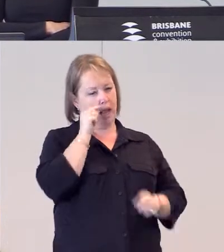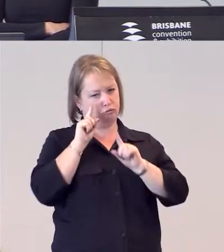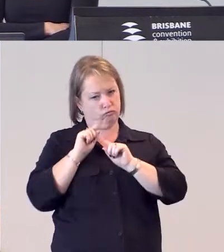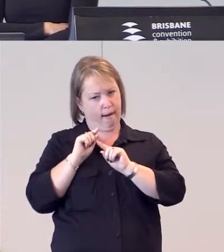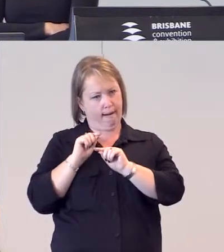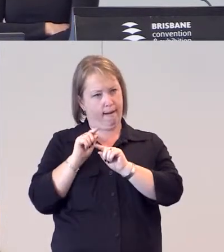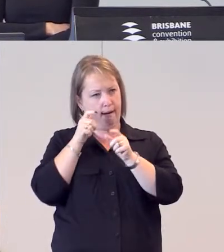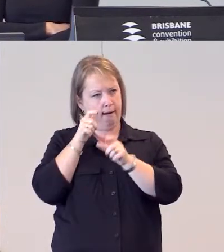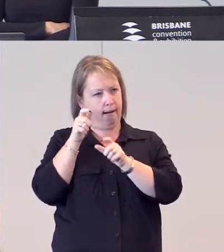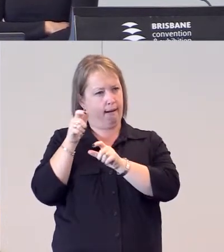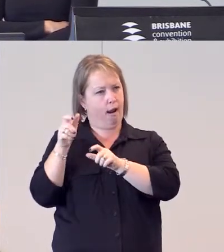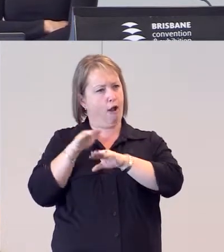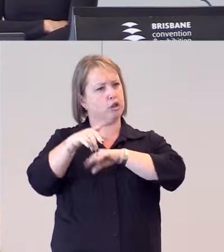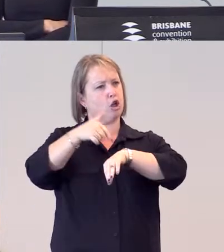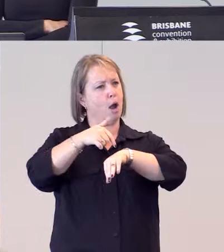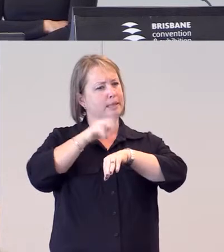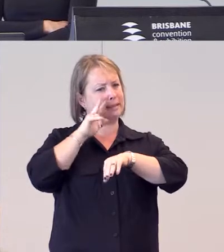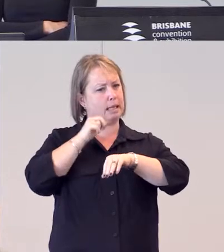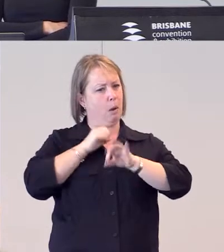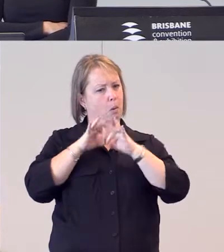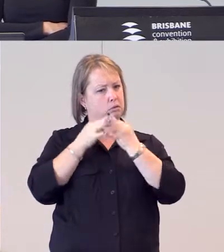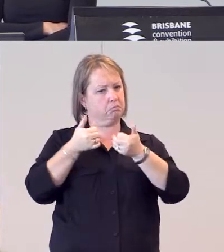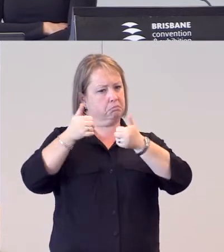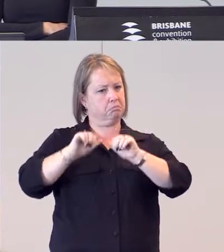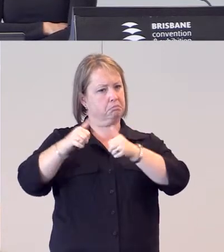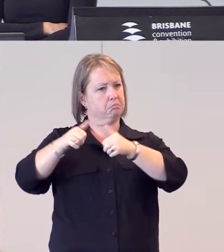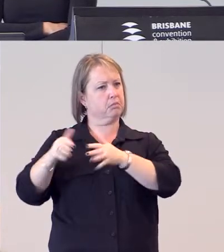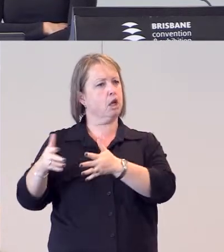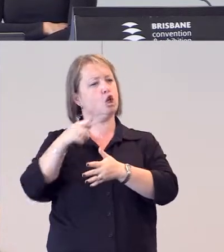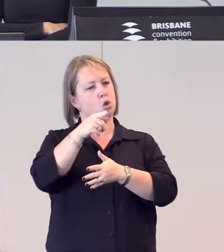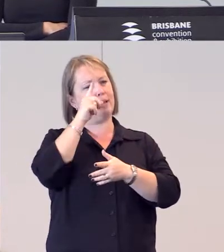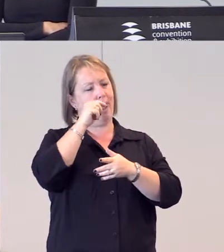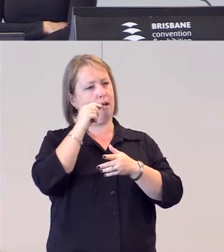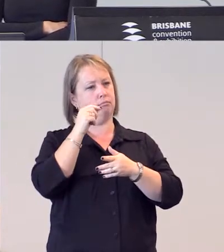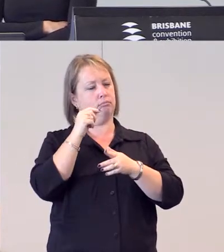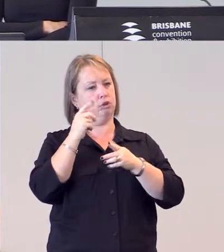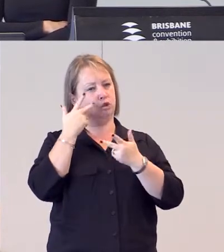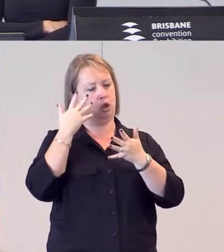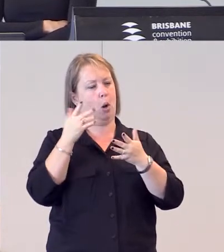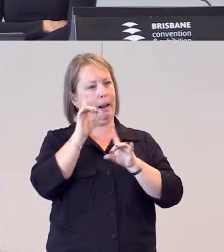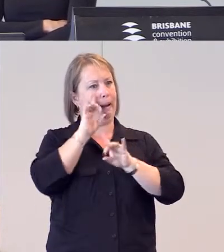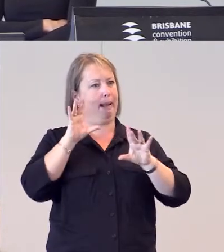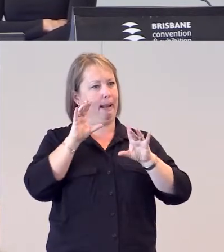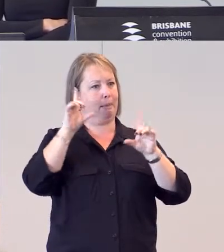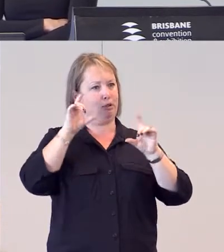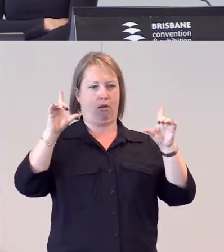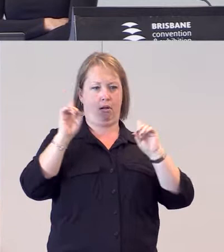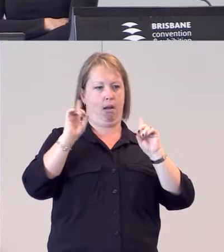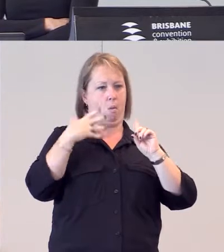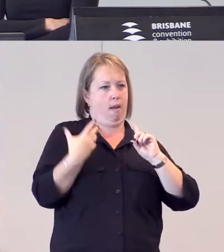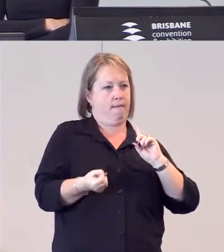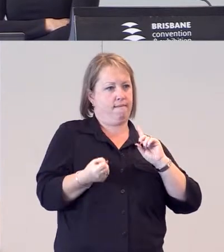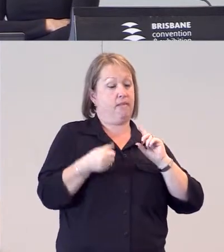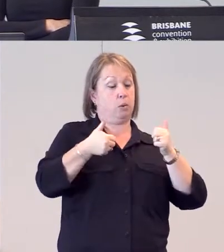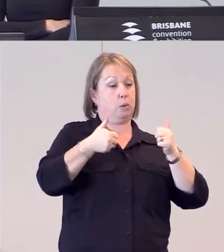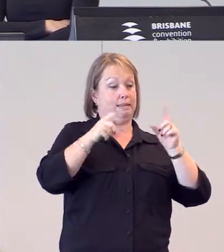your organisation is going. That you can actually present a very clear picture of what you've got now, so that you've got a really good starting point